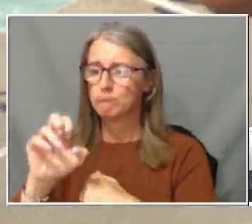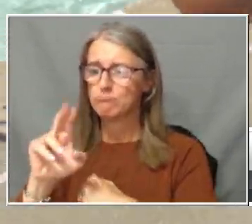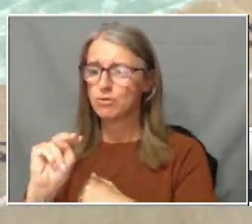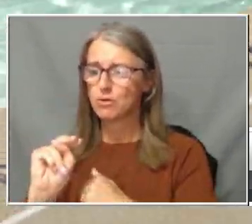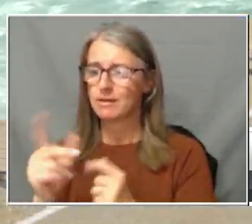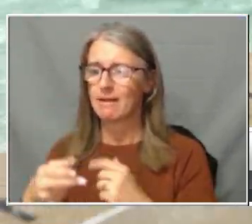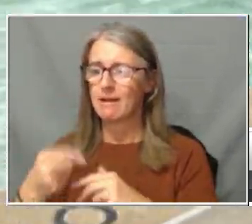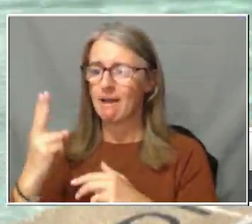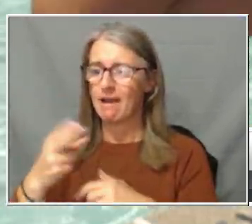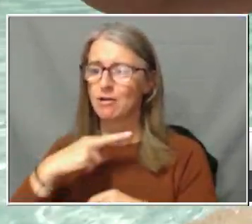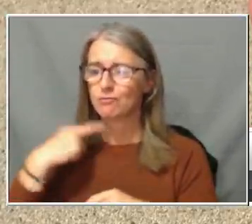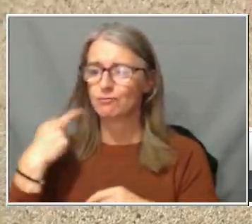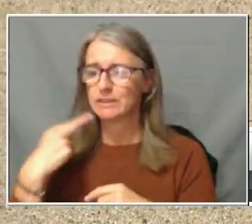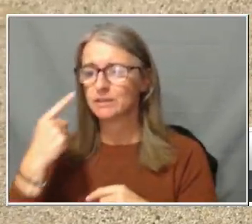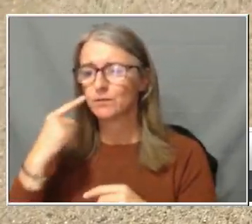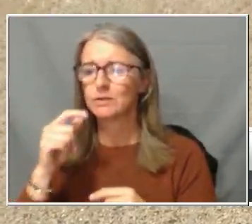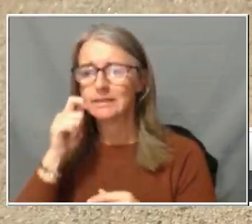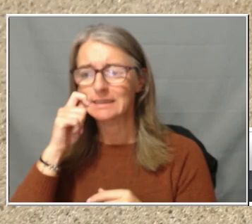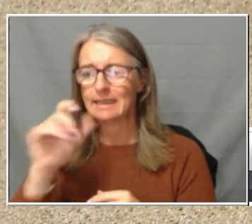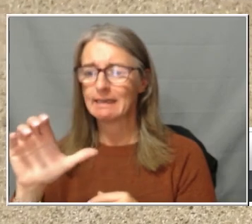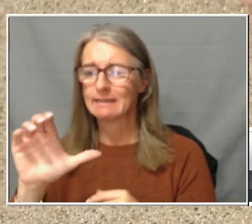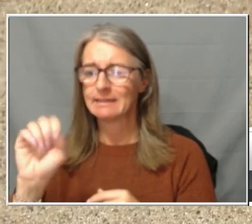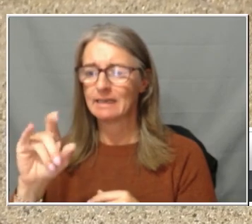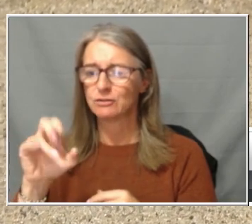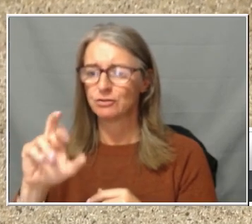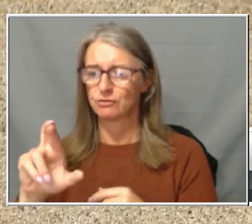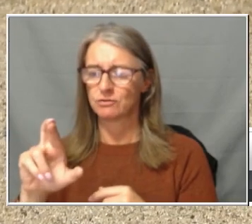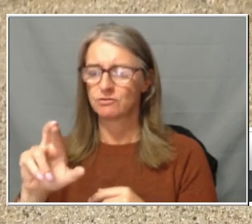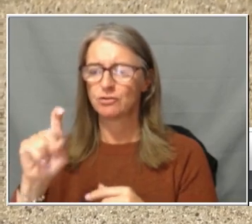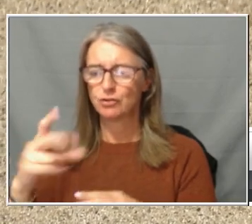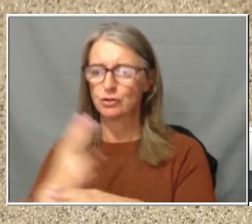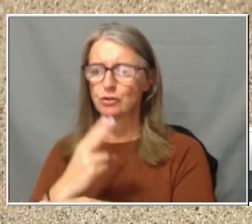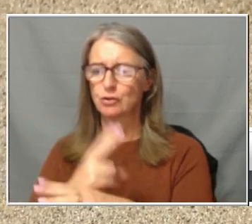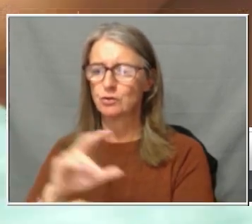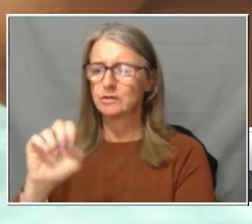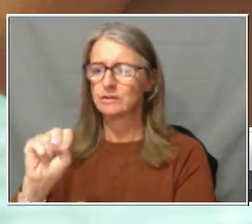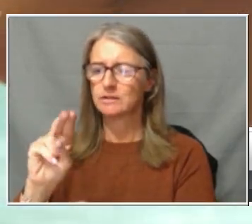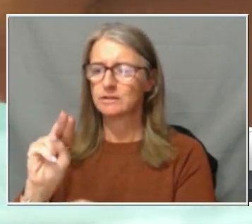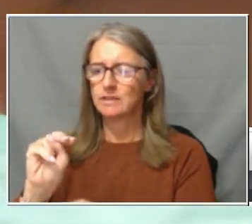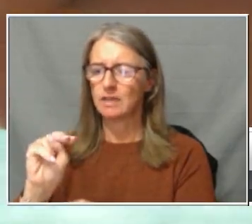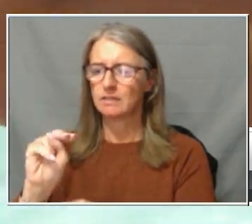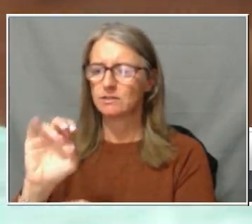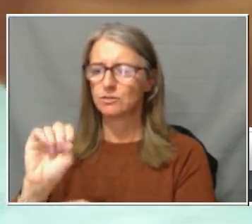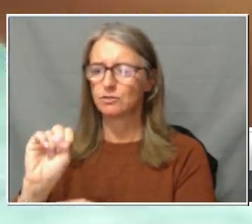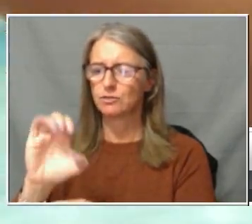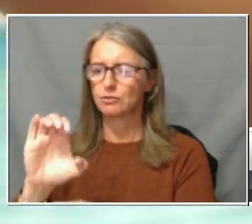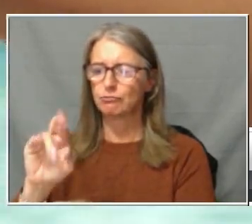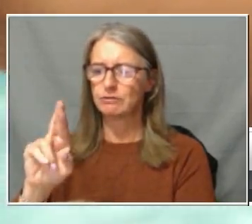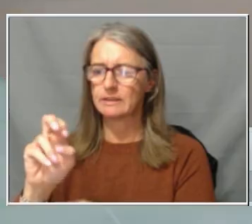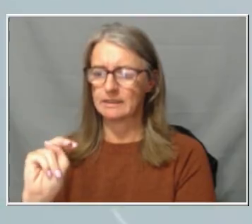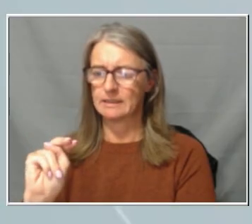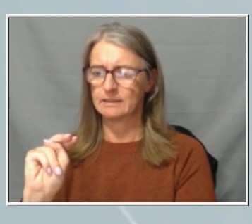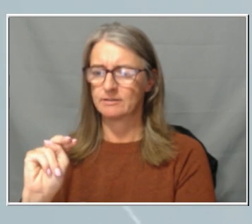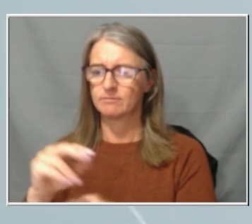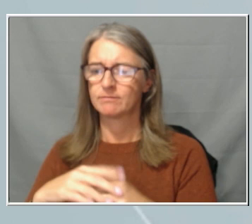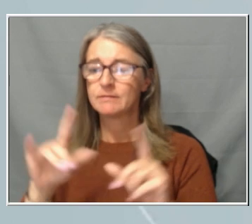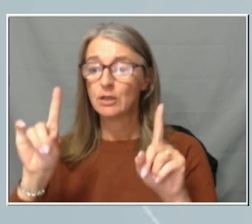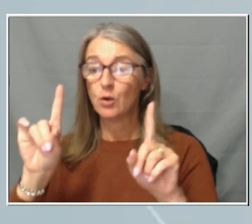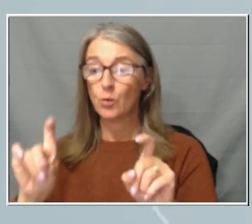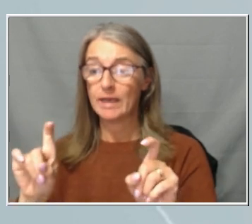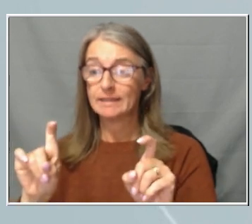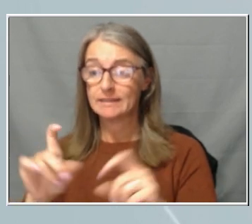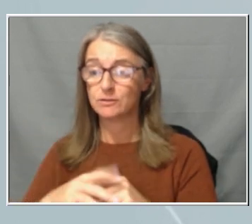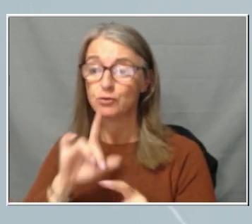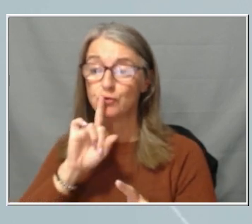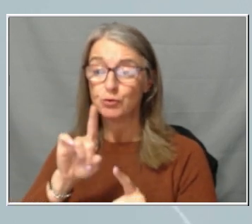cancer. You know you should be wearing sunscreen, but we're going to test your sunscreen knowledge a bit this morning with a little quiz. The first question, true